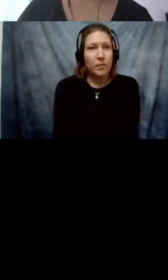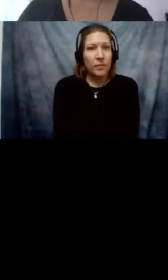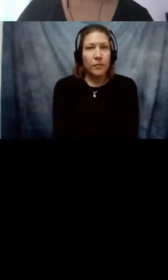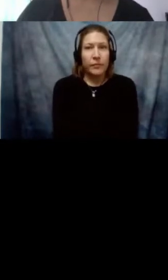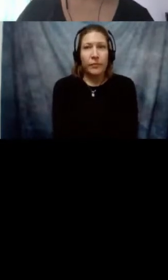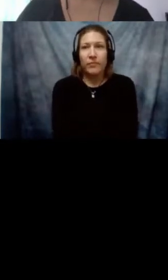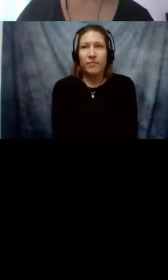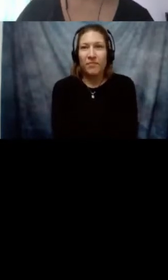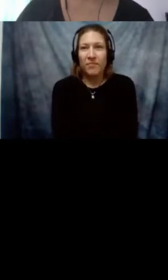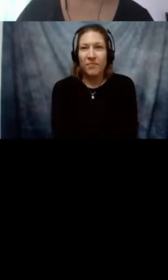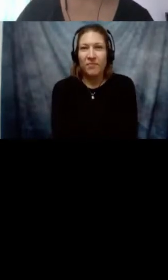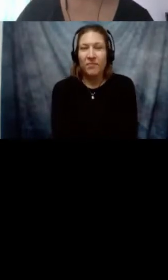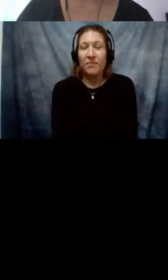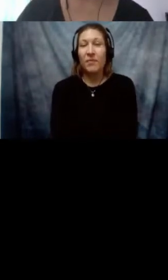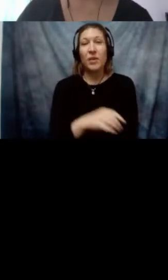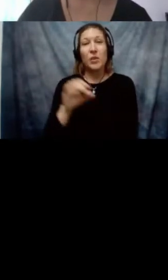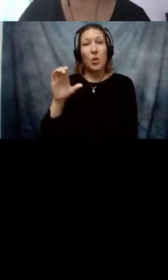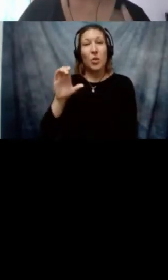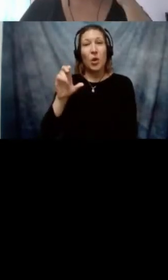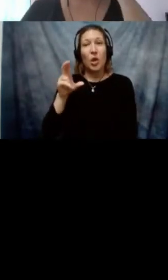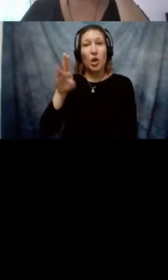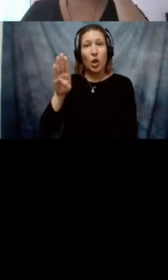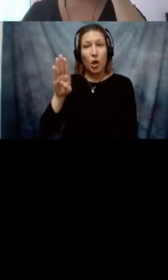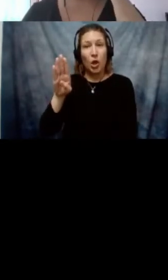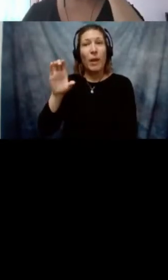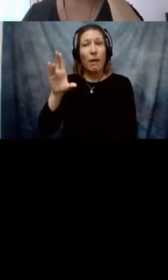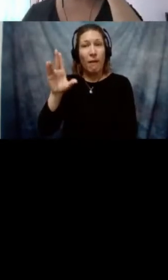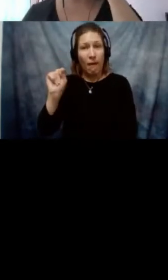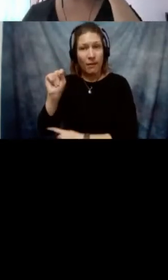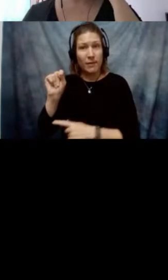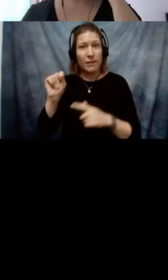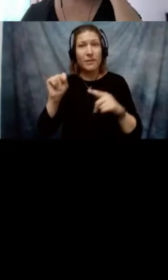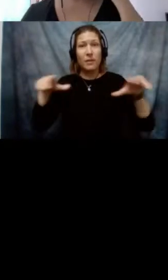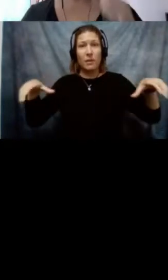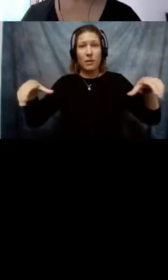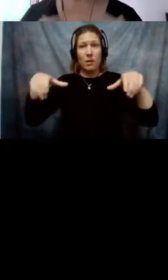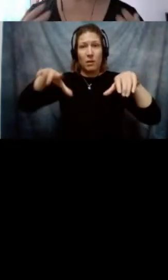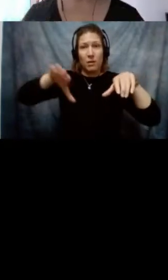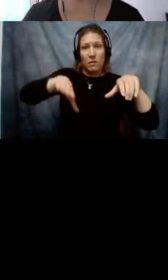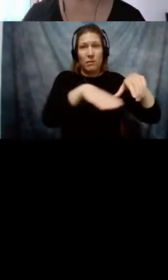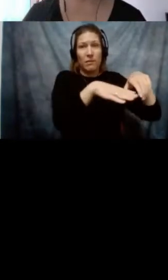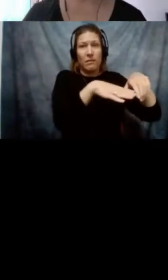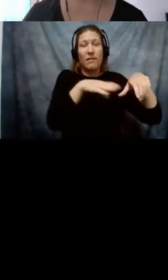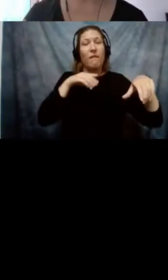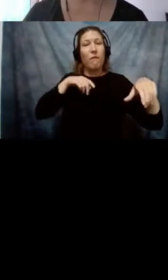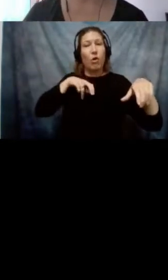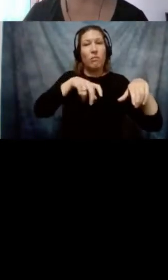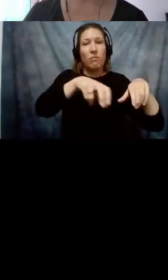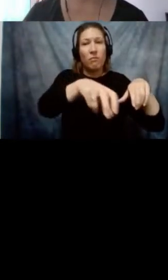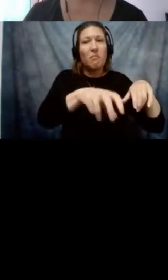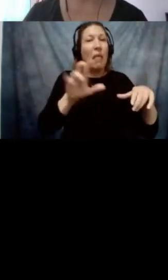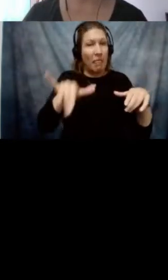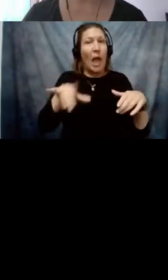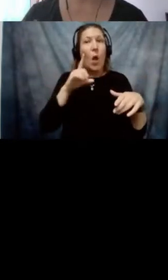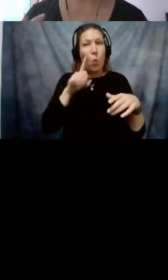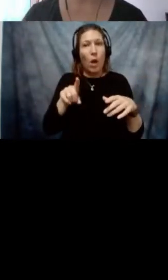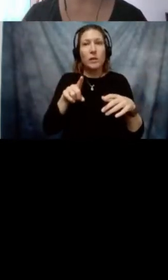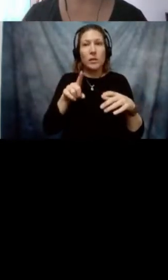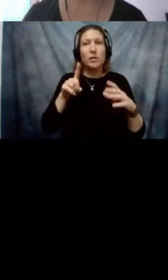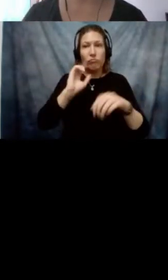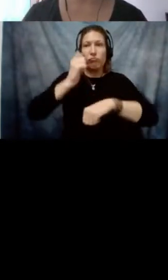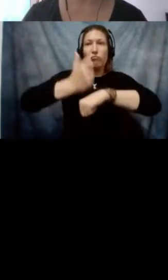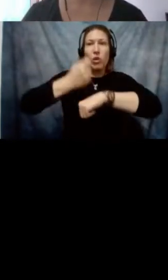If you guessed curb cuts or wheelchair ramps, you would be correct. This is something that was designed specifically for people who have